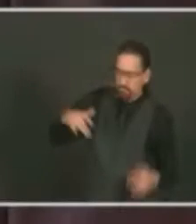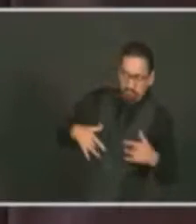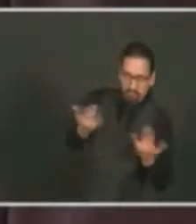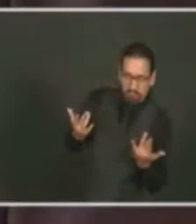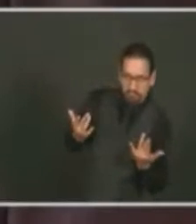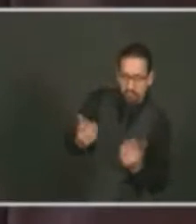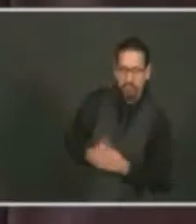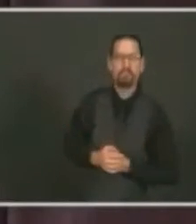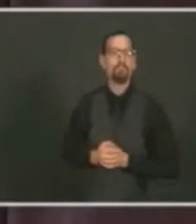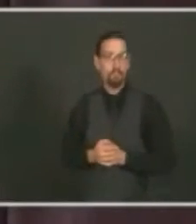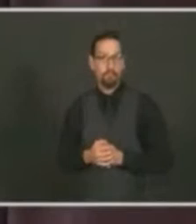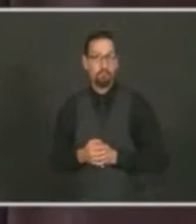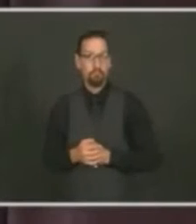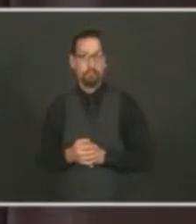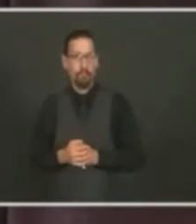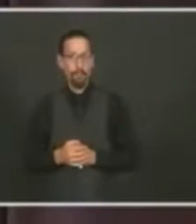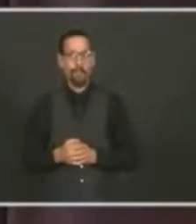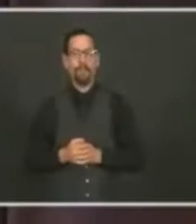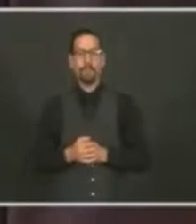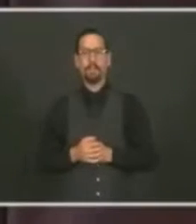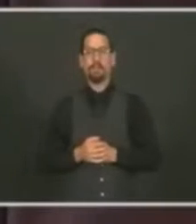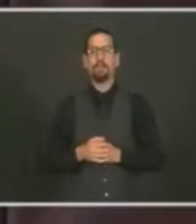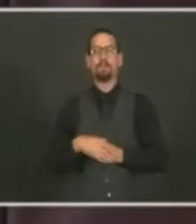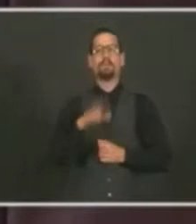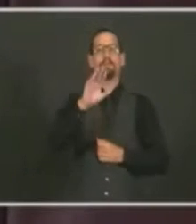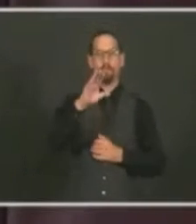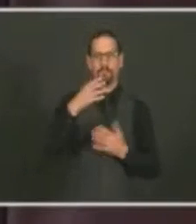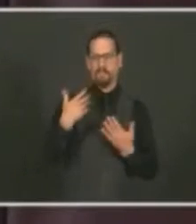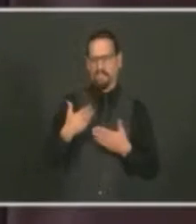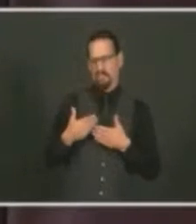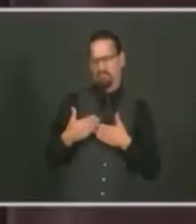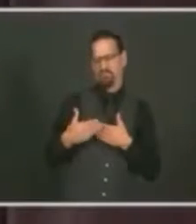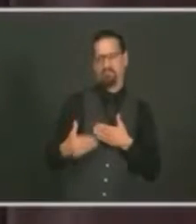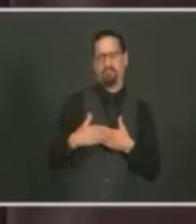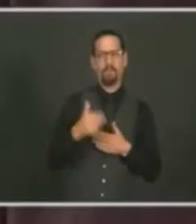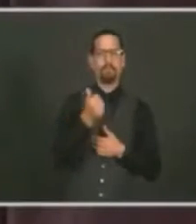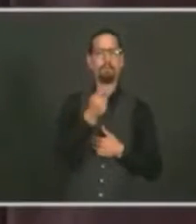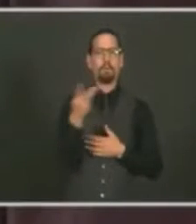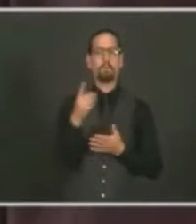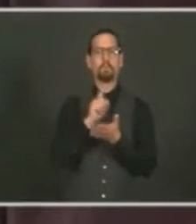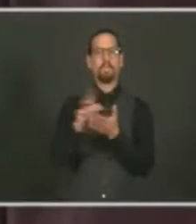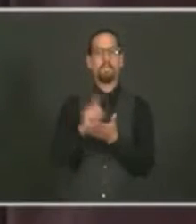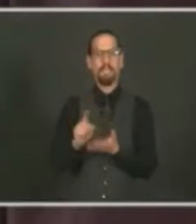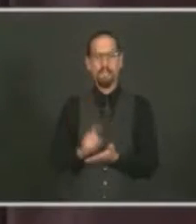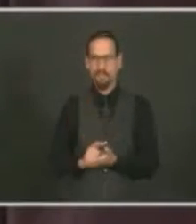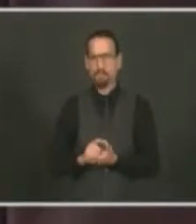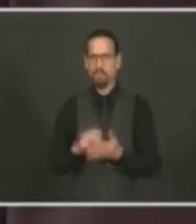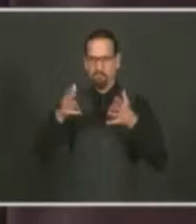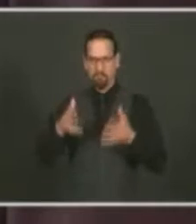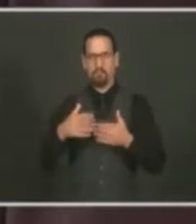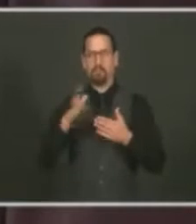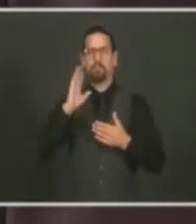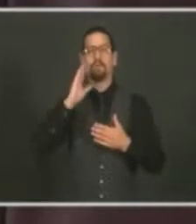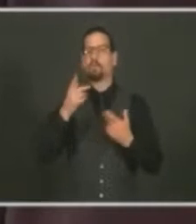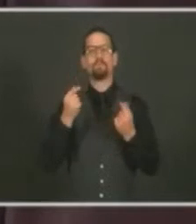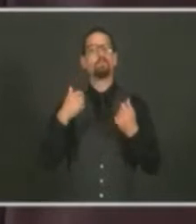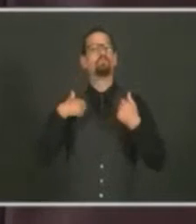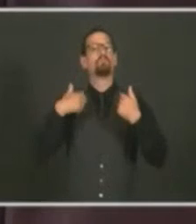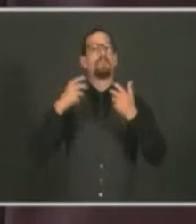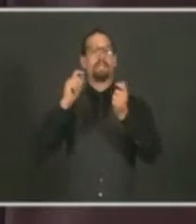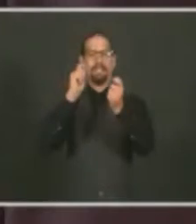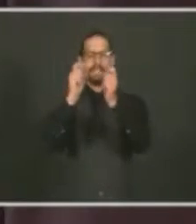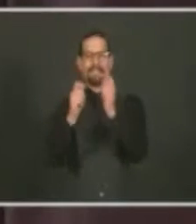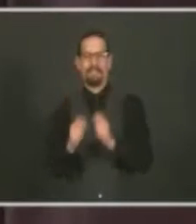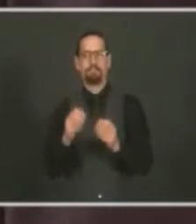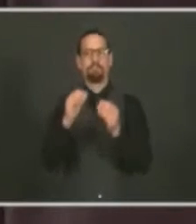of weeks, we're going to be rolling out an online portal, which will make everything easier. And so when you